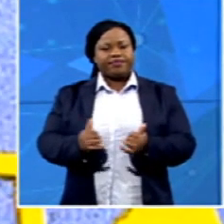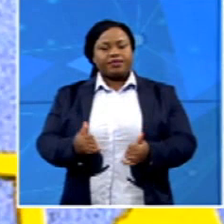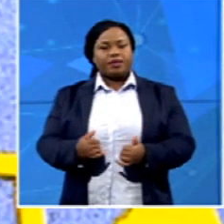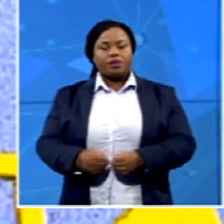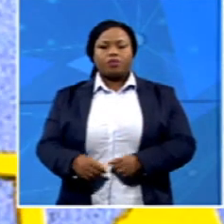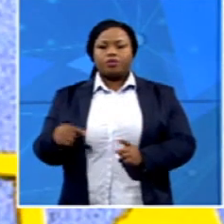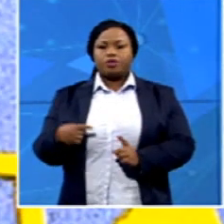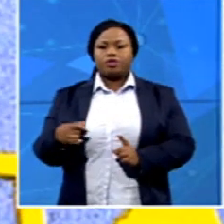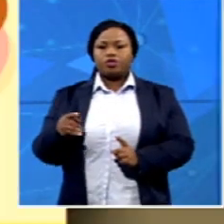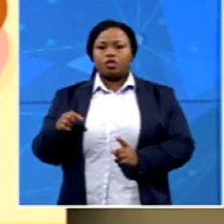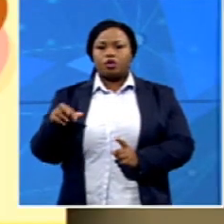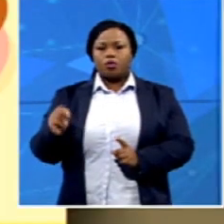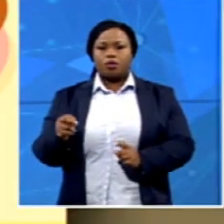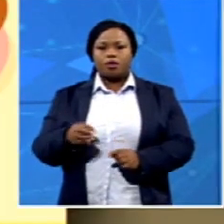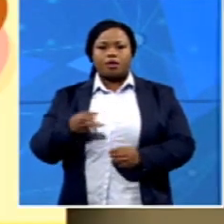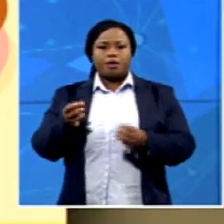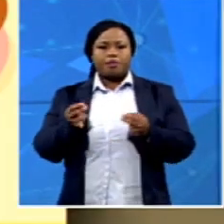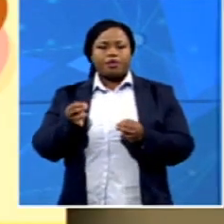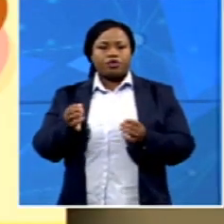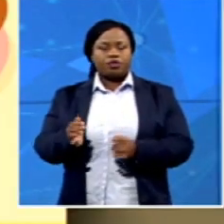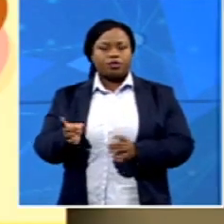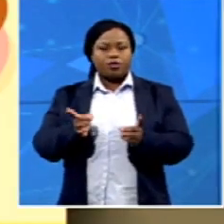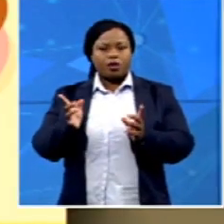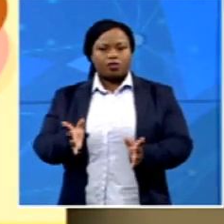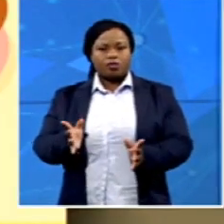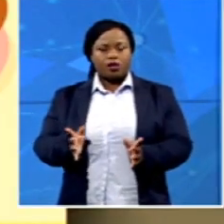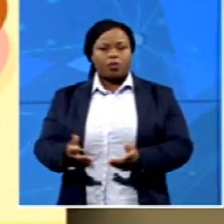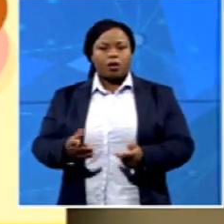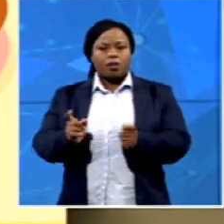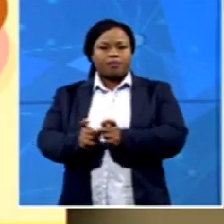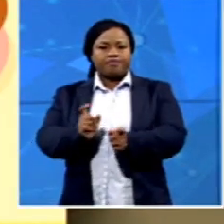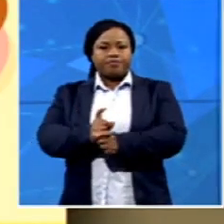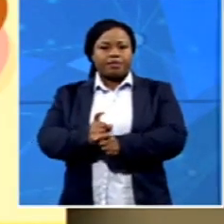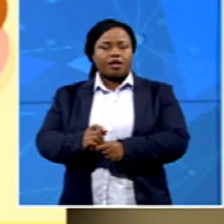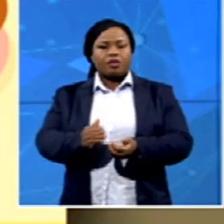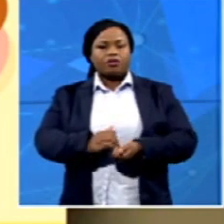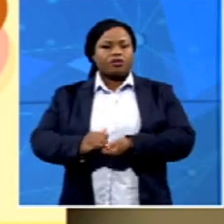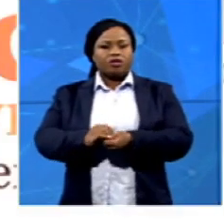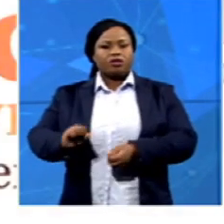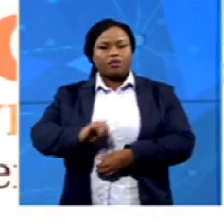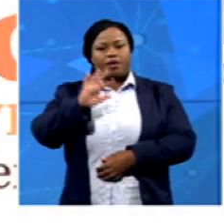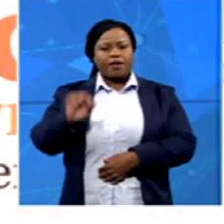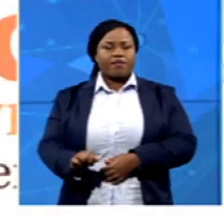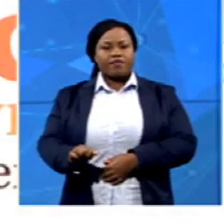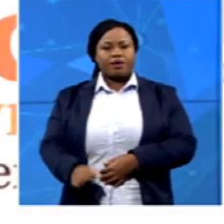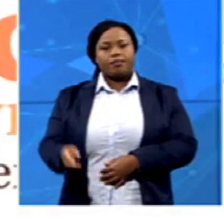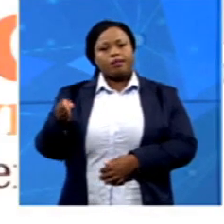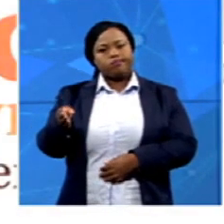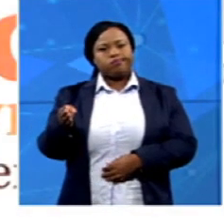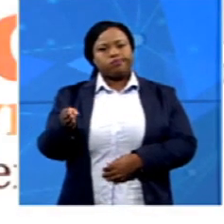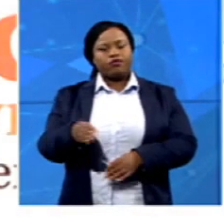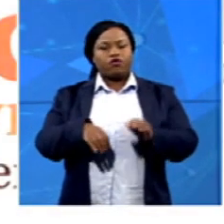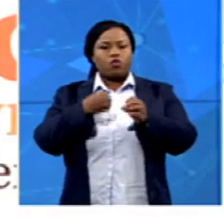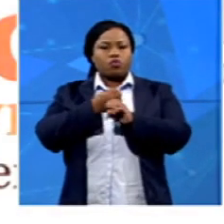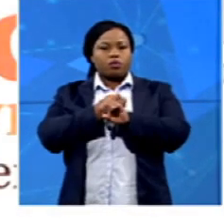Sharon Gerken is the Managing Director at the Dyslexic Association of South Africa. She joins us now via Skype to help us